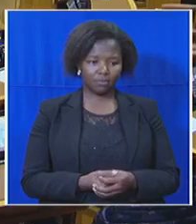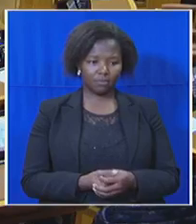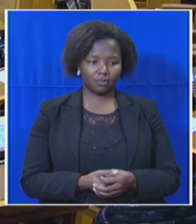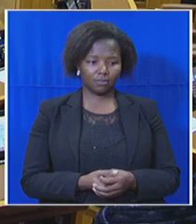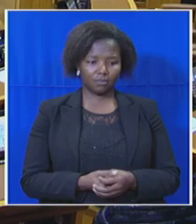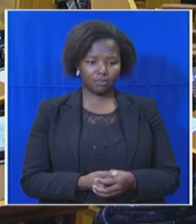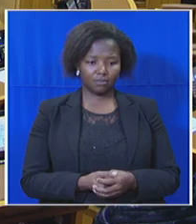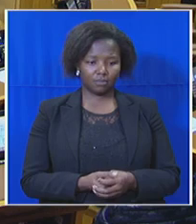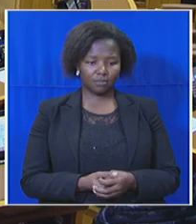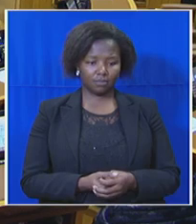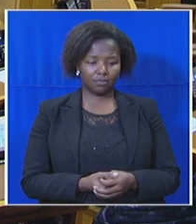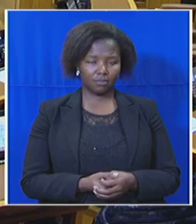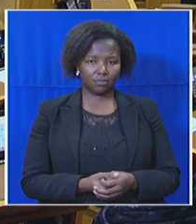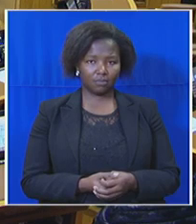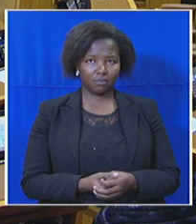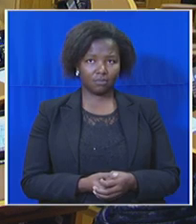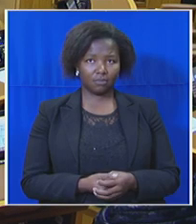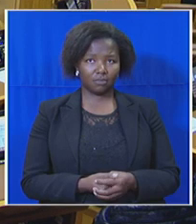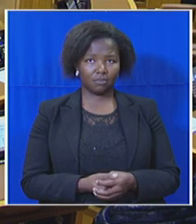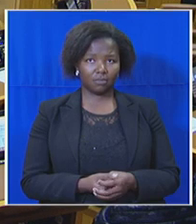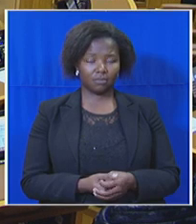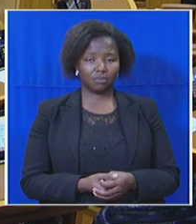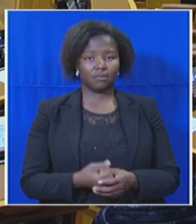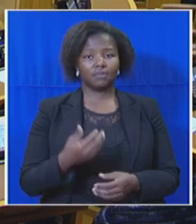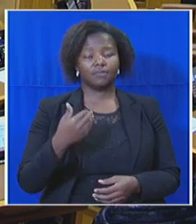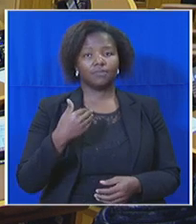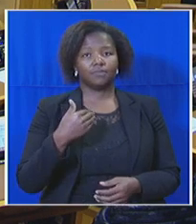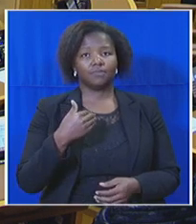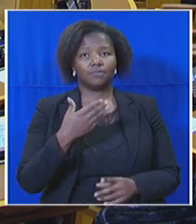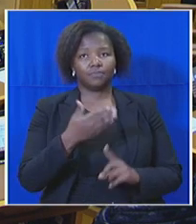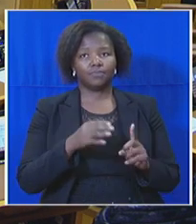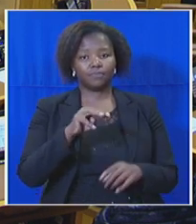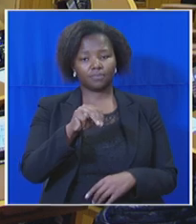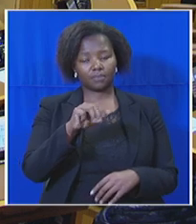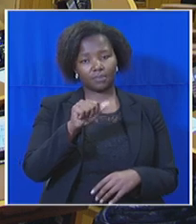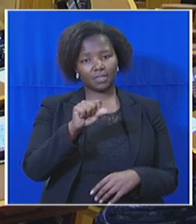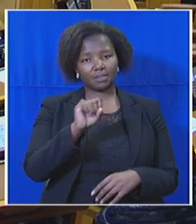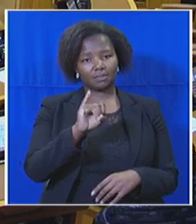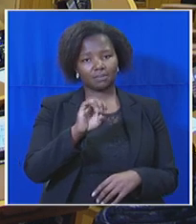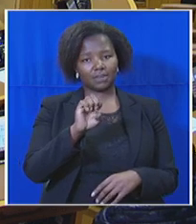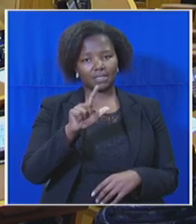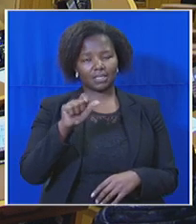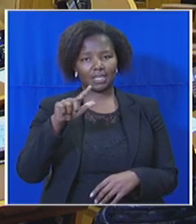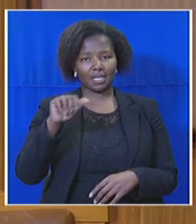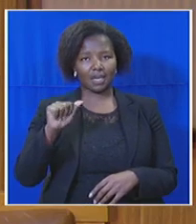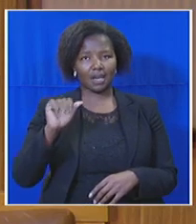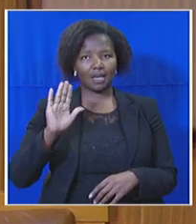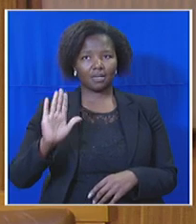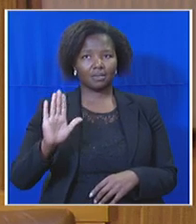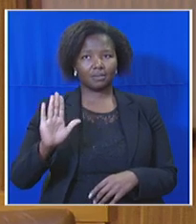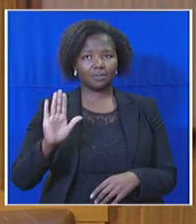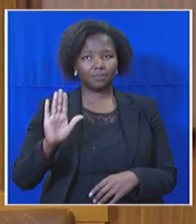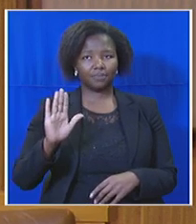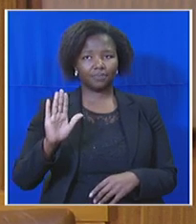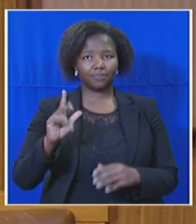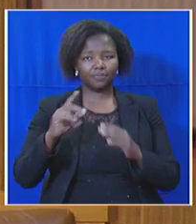The unveiling of Comrade January Masilela, Chair Masilela Tombstone. The ANC applauds